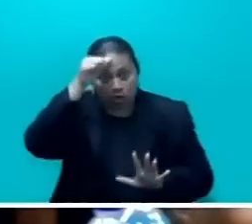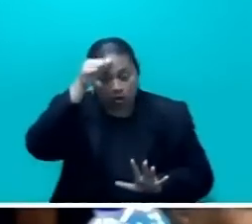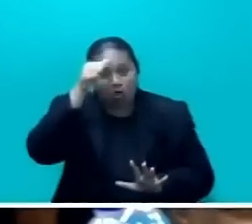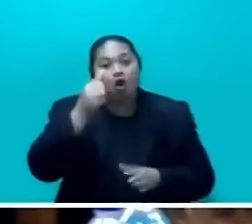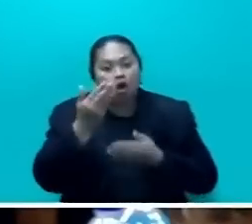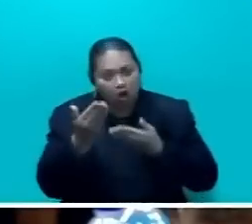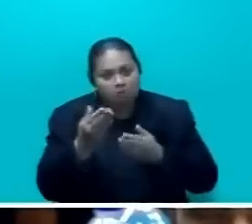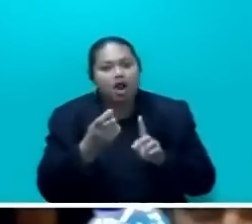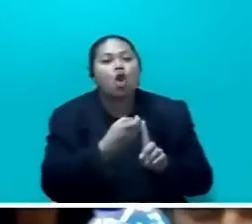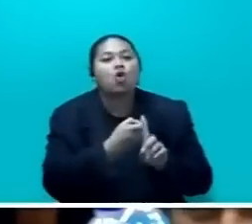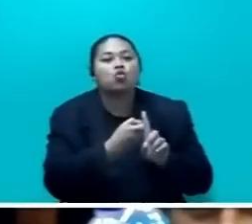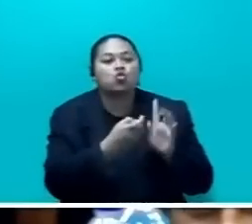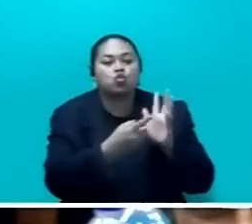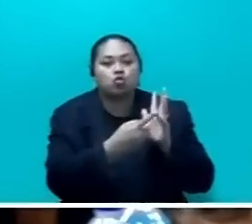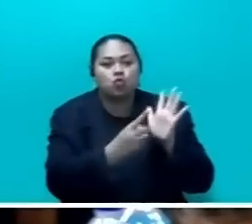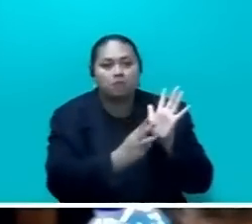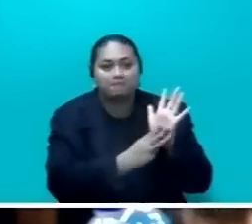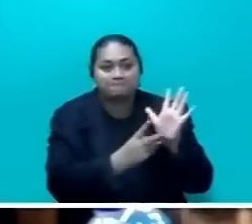They know.